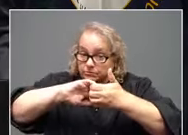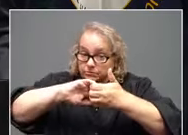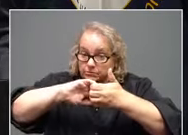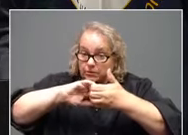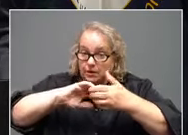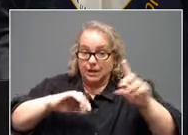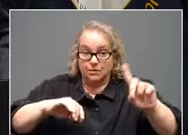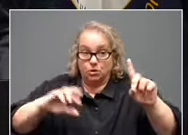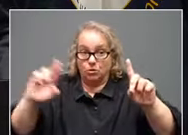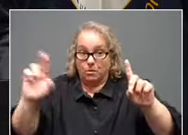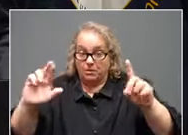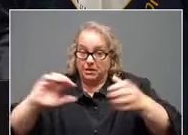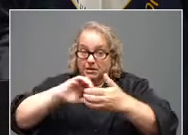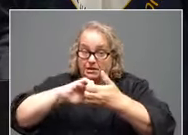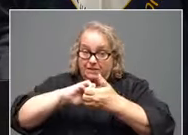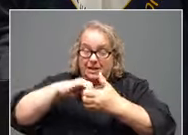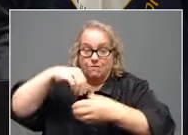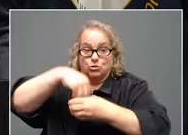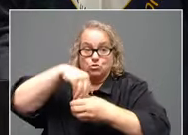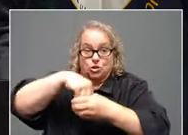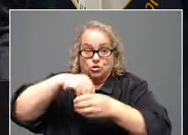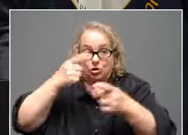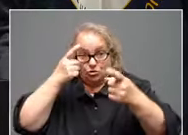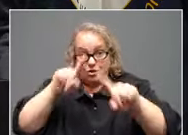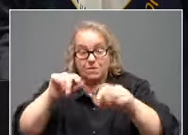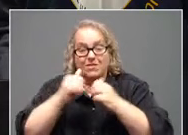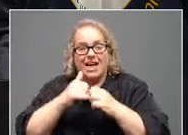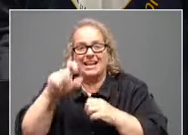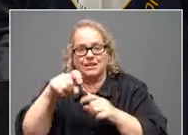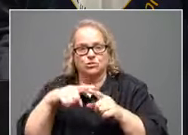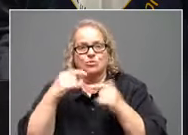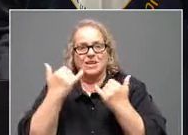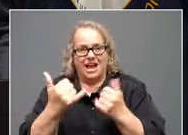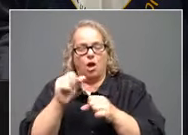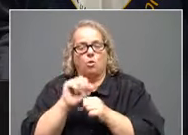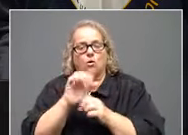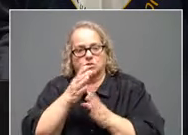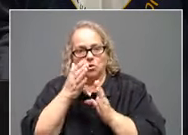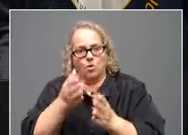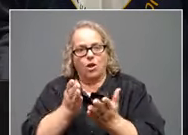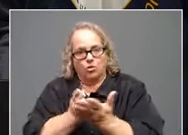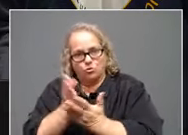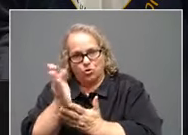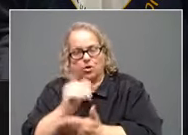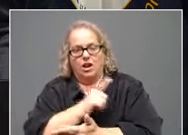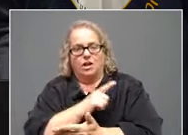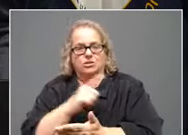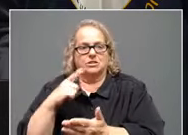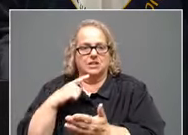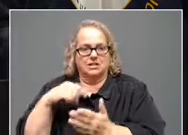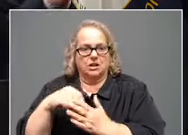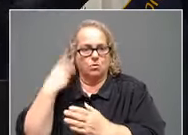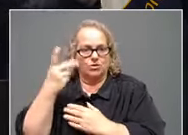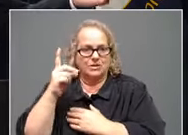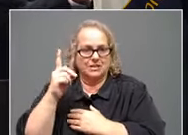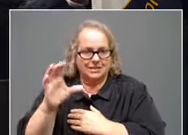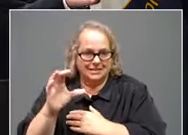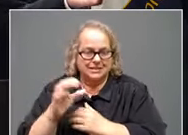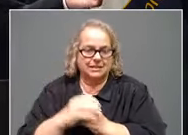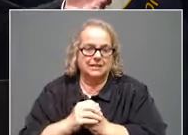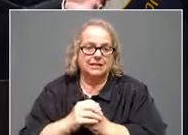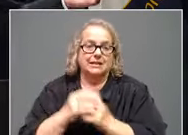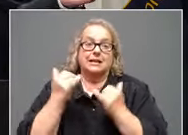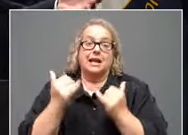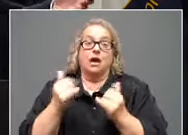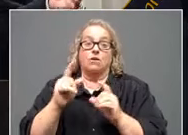infrastructure agreement that needs to now work its way through as legislation in Washington, D.C. First, we need